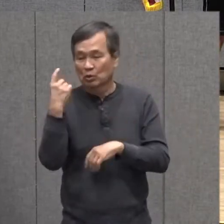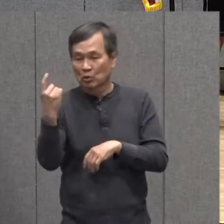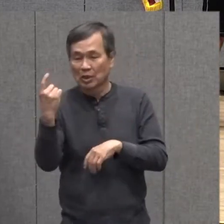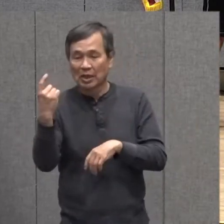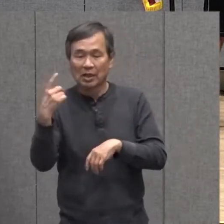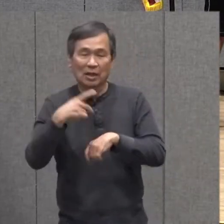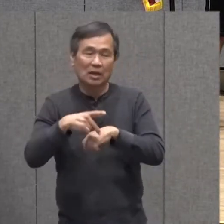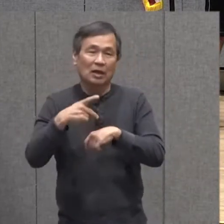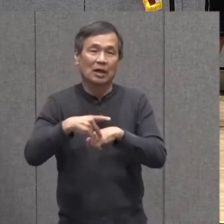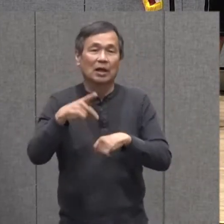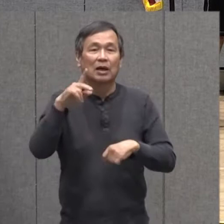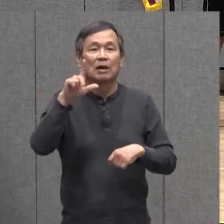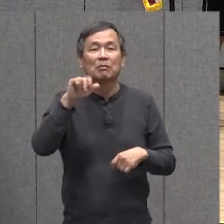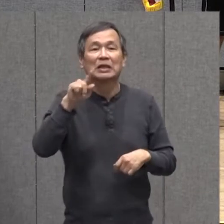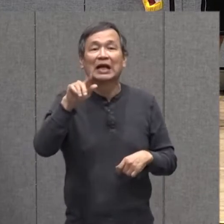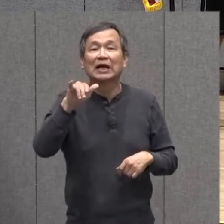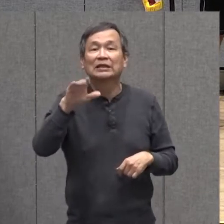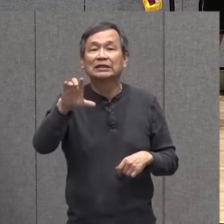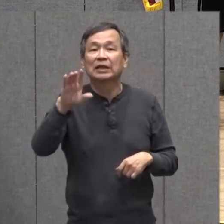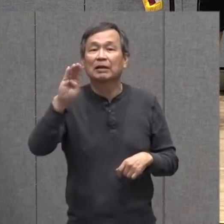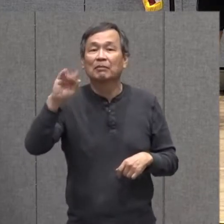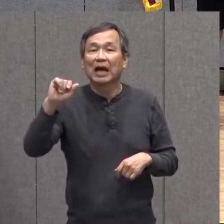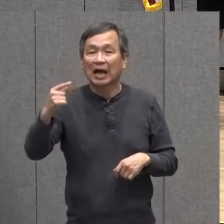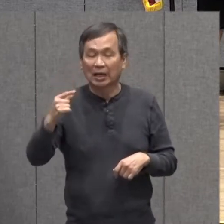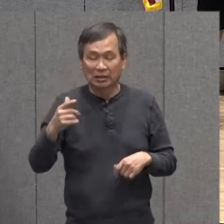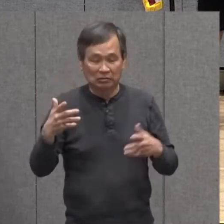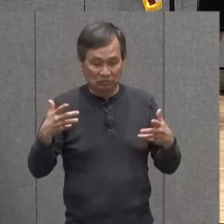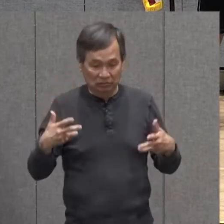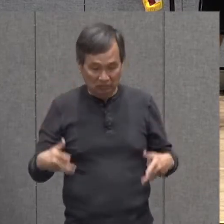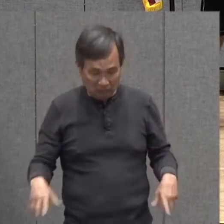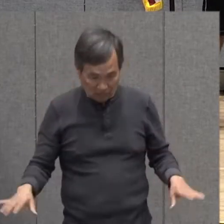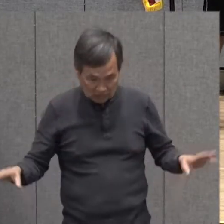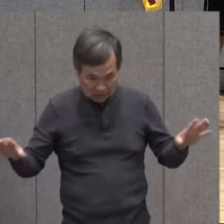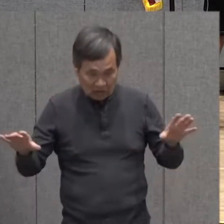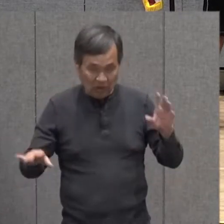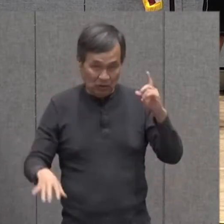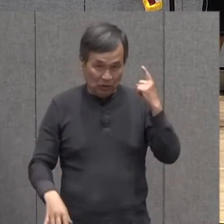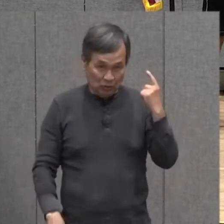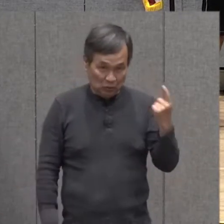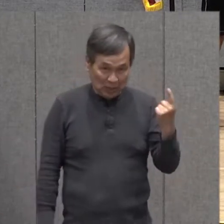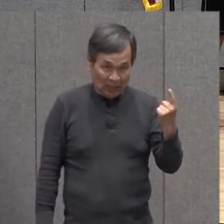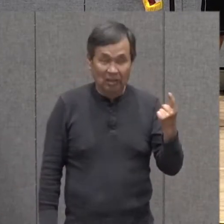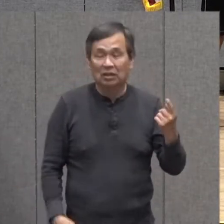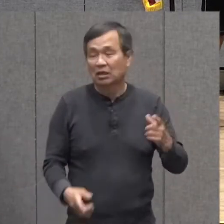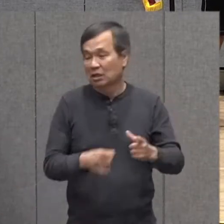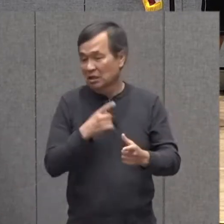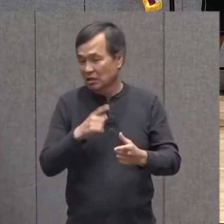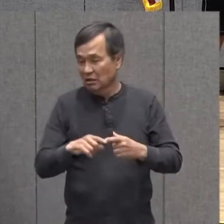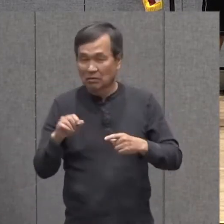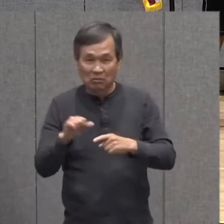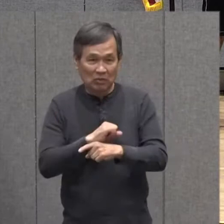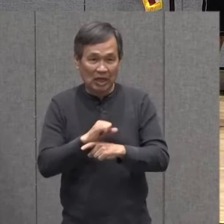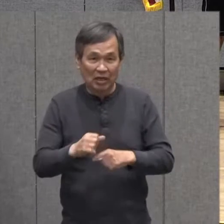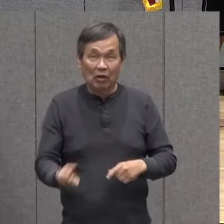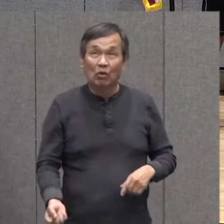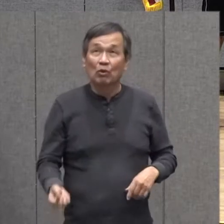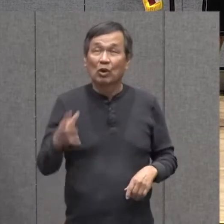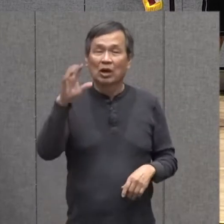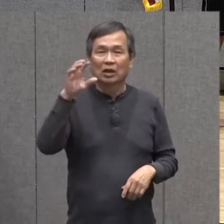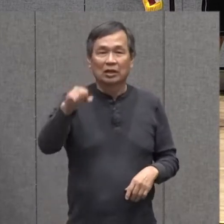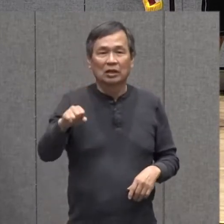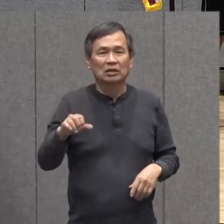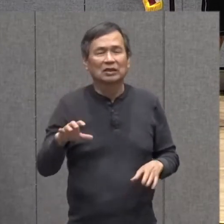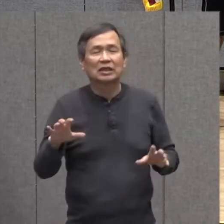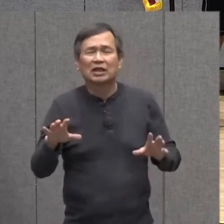bag, and then we were practicing first just throwing and catching, and then we started doing